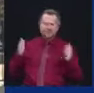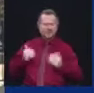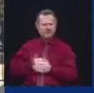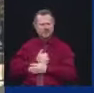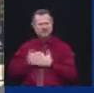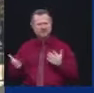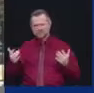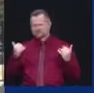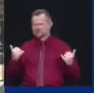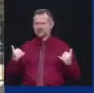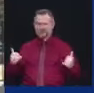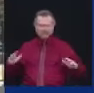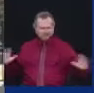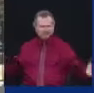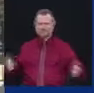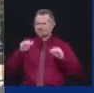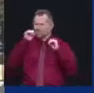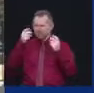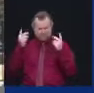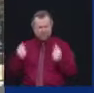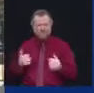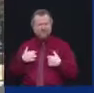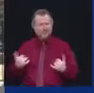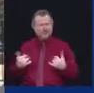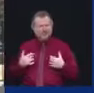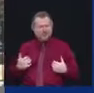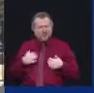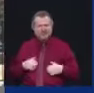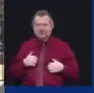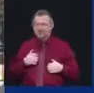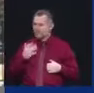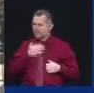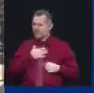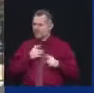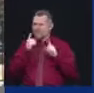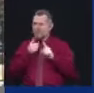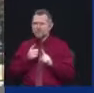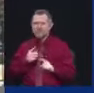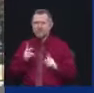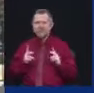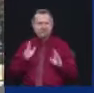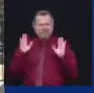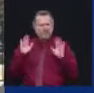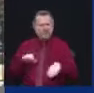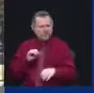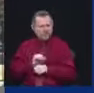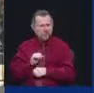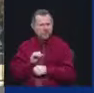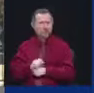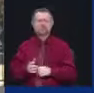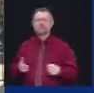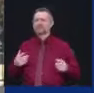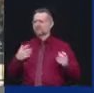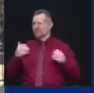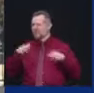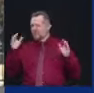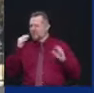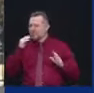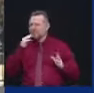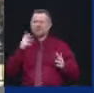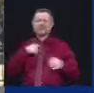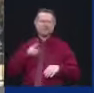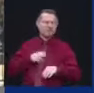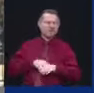tomorrow, right? That's what I would want to do. Get people back to work, get people out of their homes, get everything back to normal